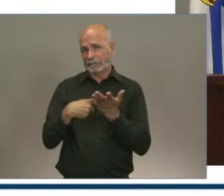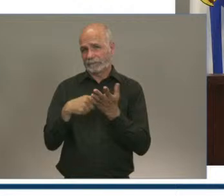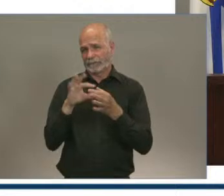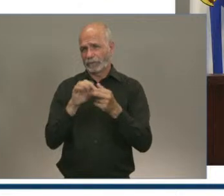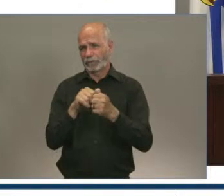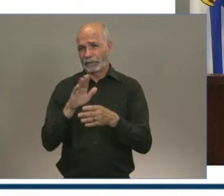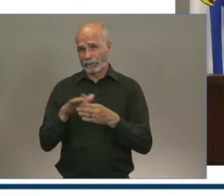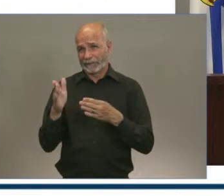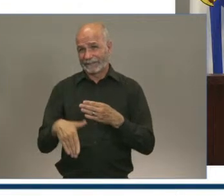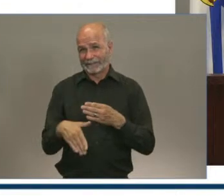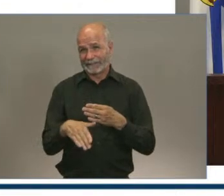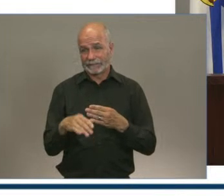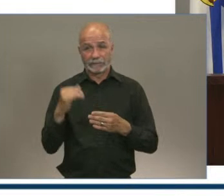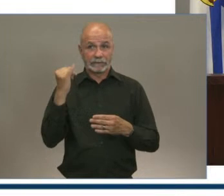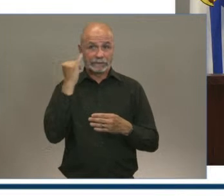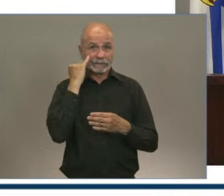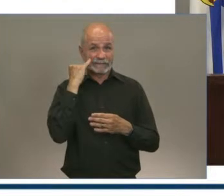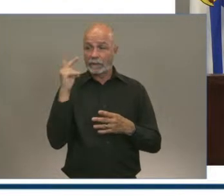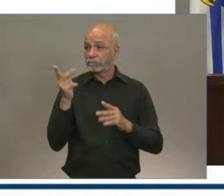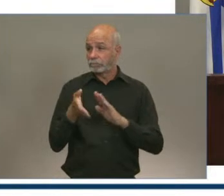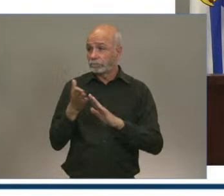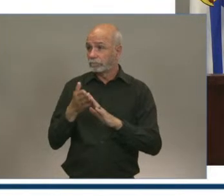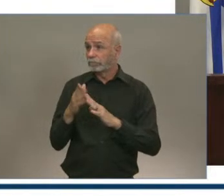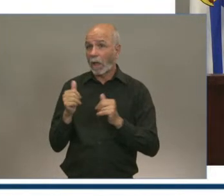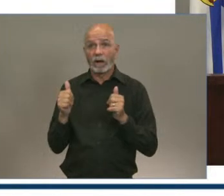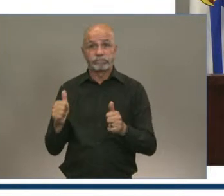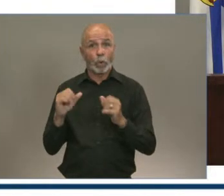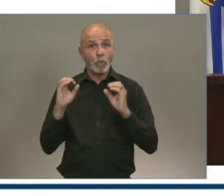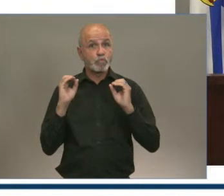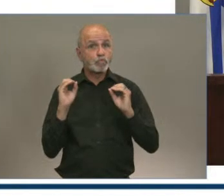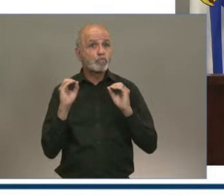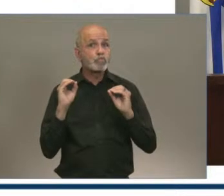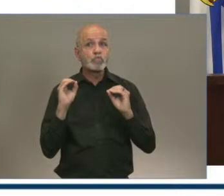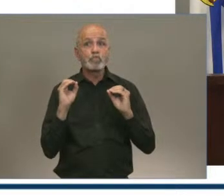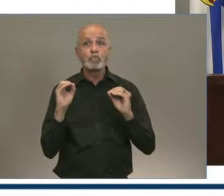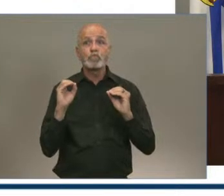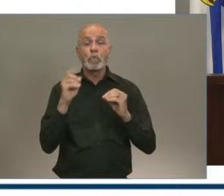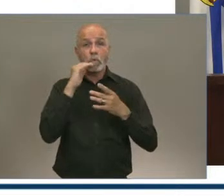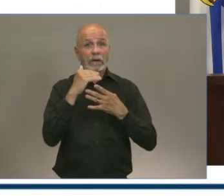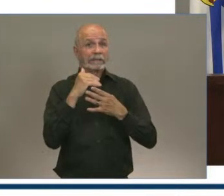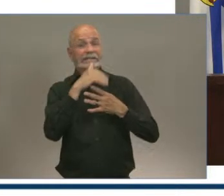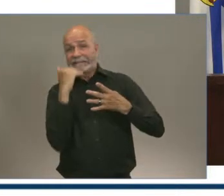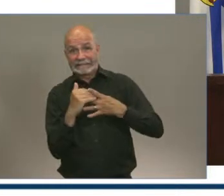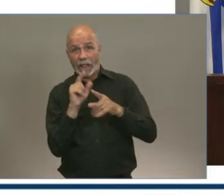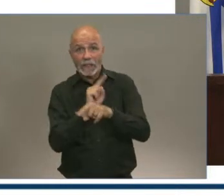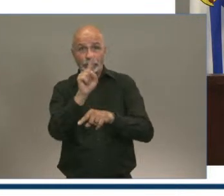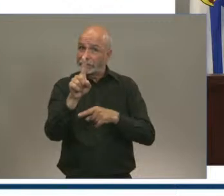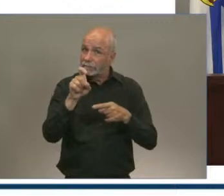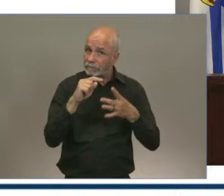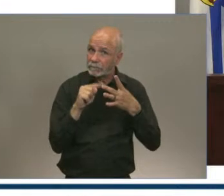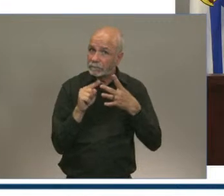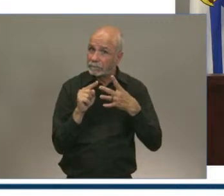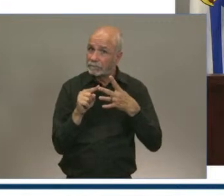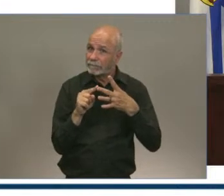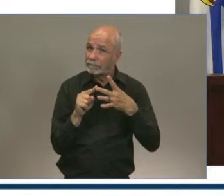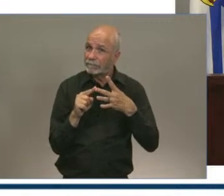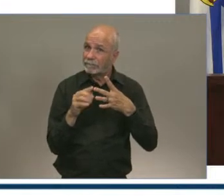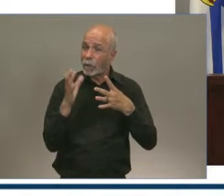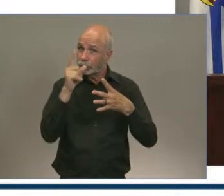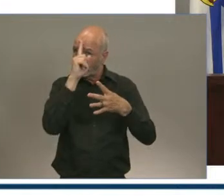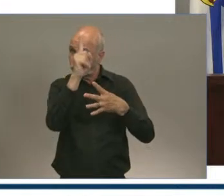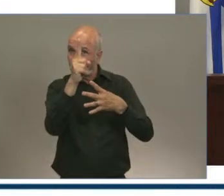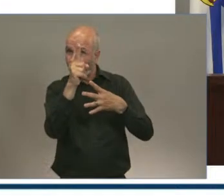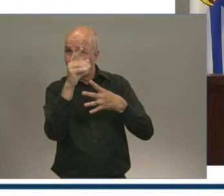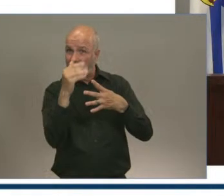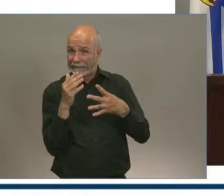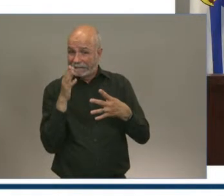things continue to improve over the weekend, we could move to the next phase next week. Now, the target's always been Wednesday. Are you kind of hinting that